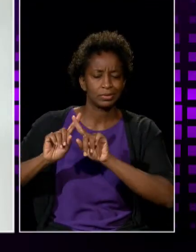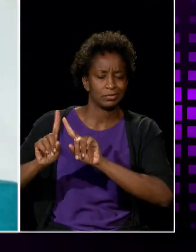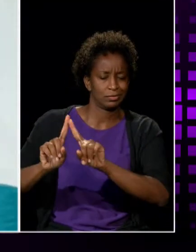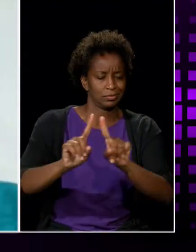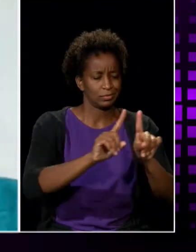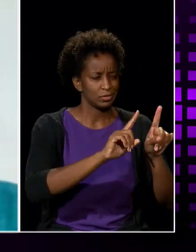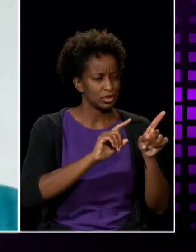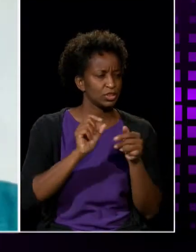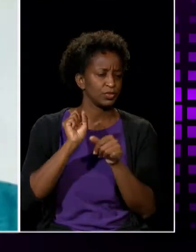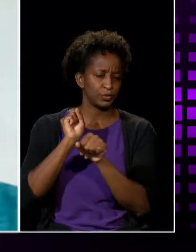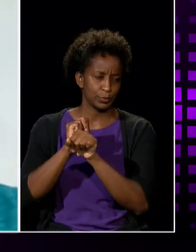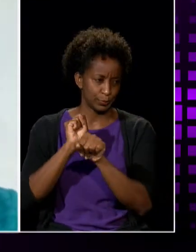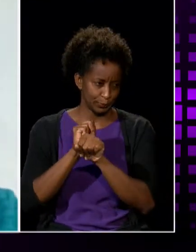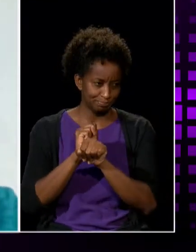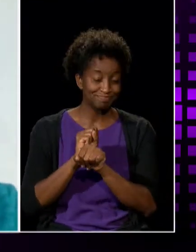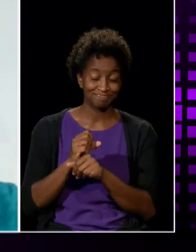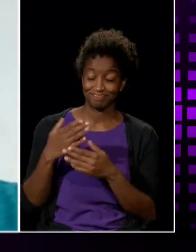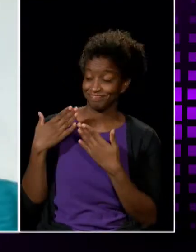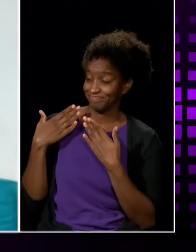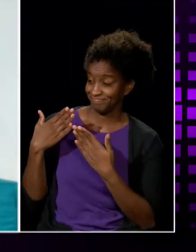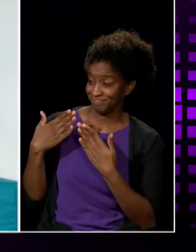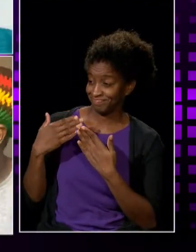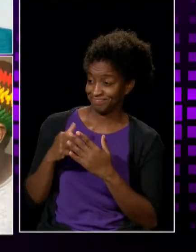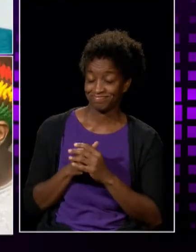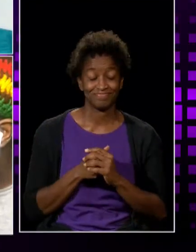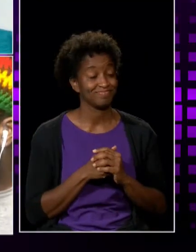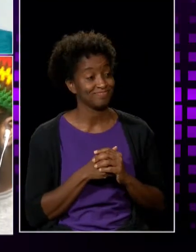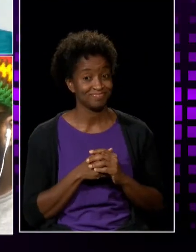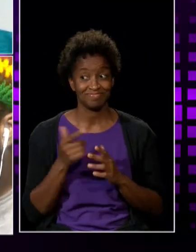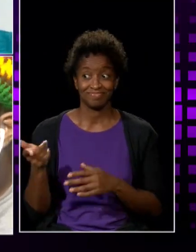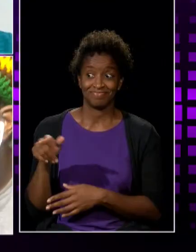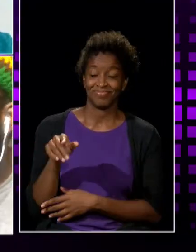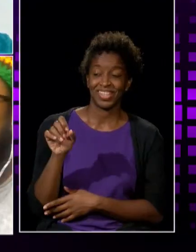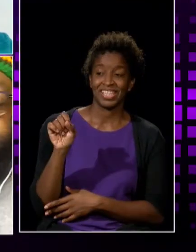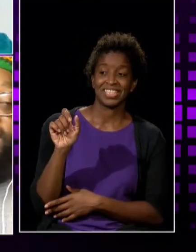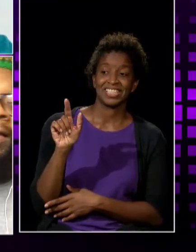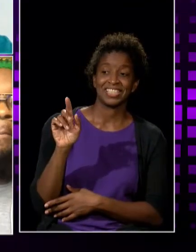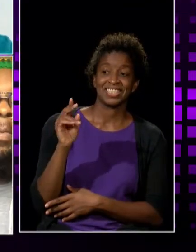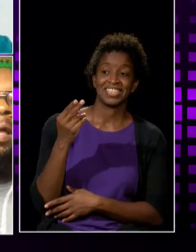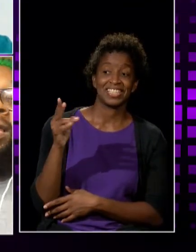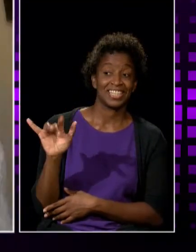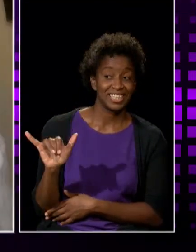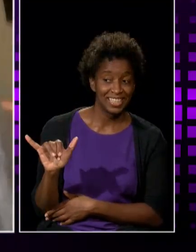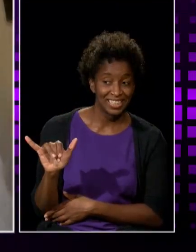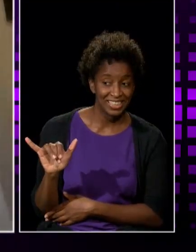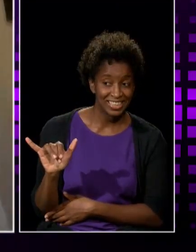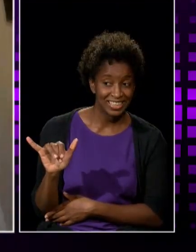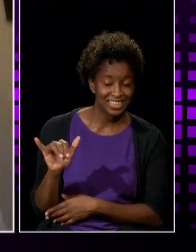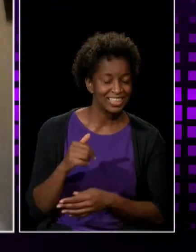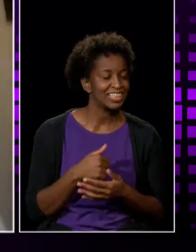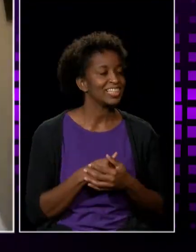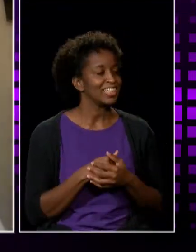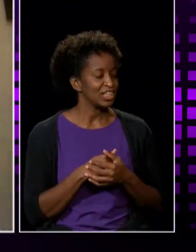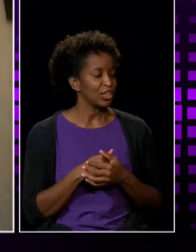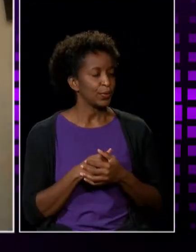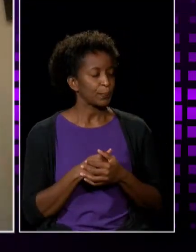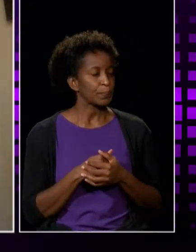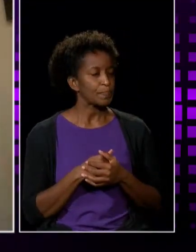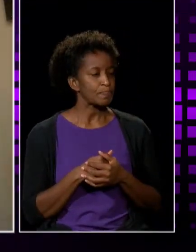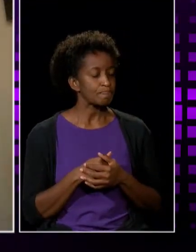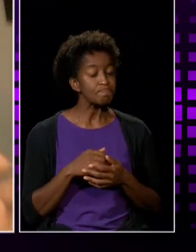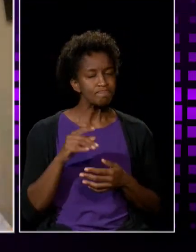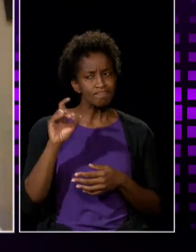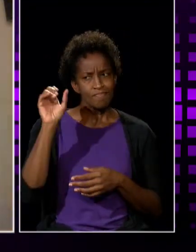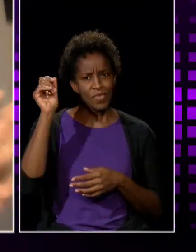young people. Yes, thank you. Sluggy, 25 seconds. Yes, please. Yes, please. I like the direction that I'm seeing the